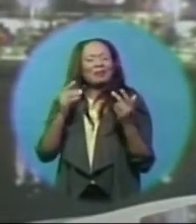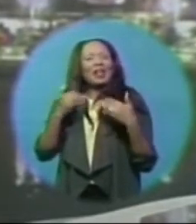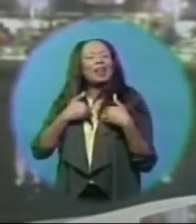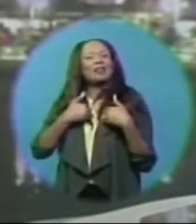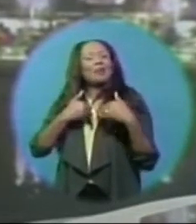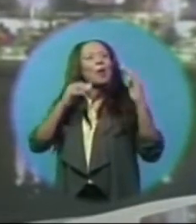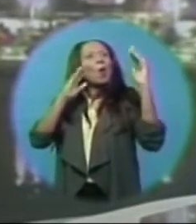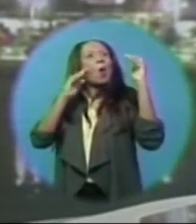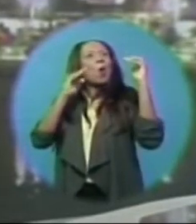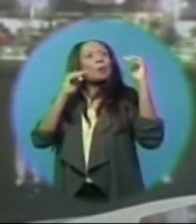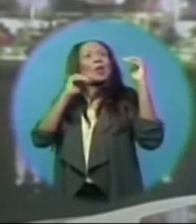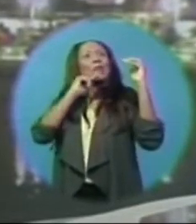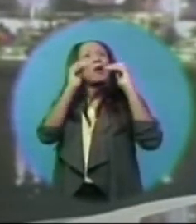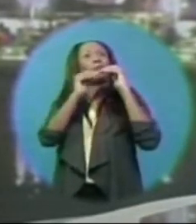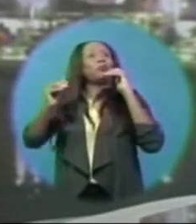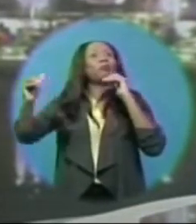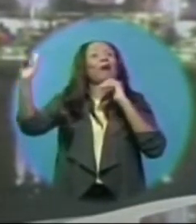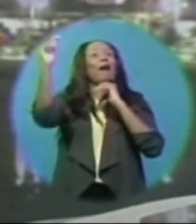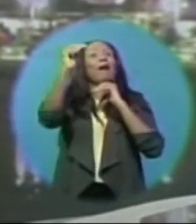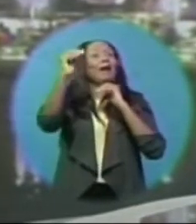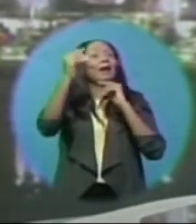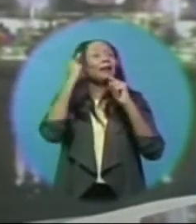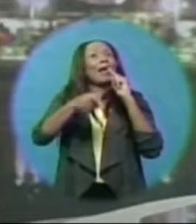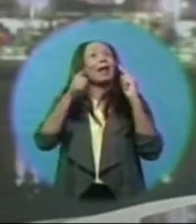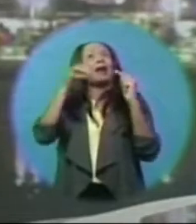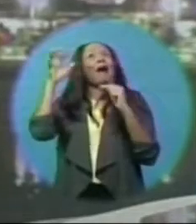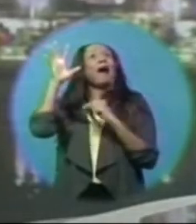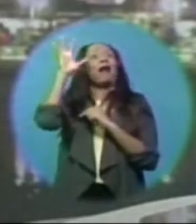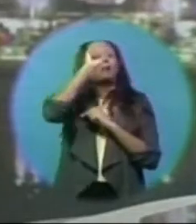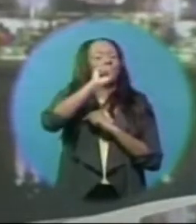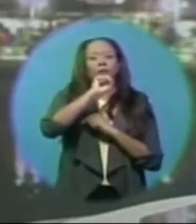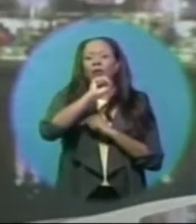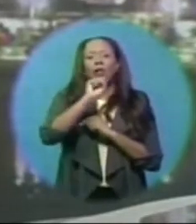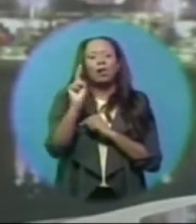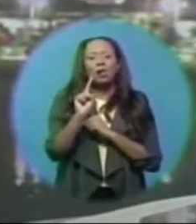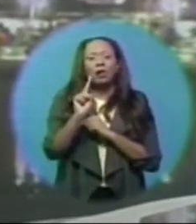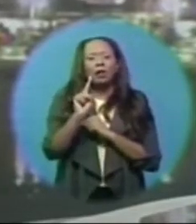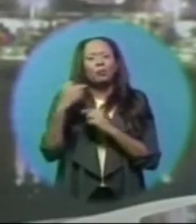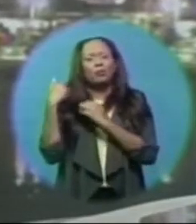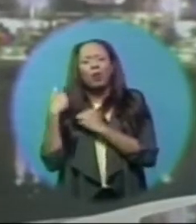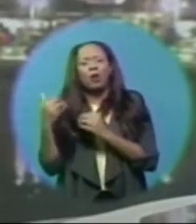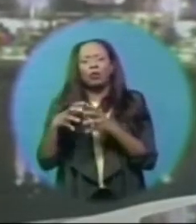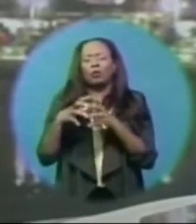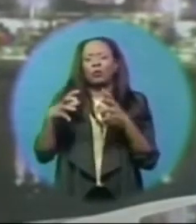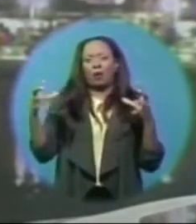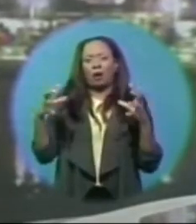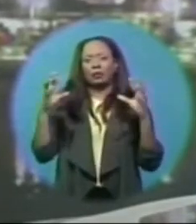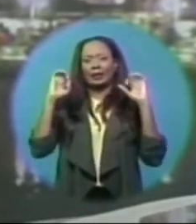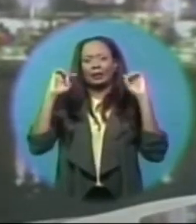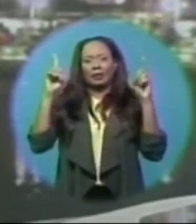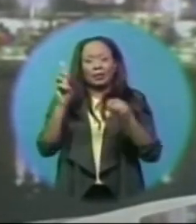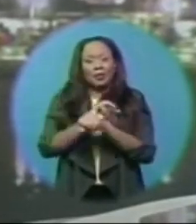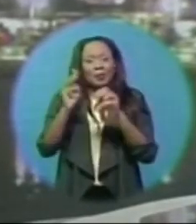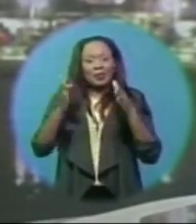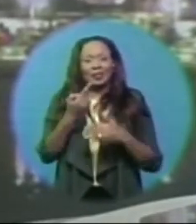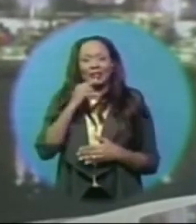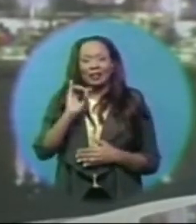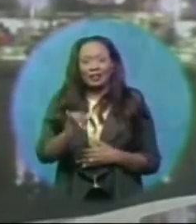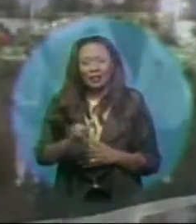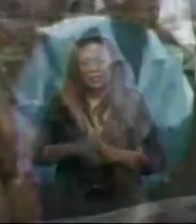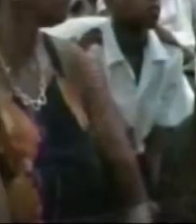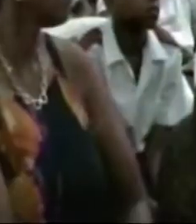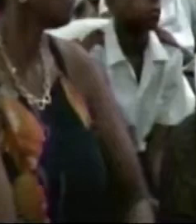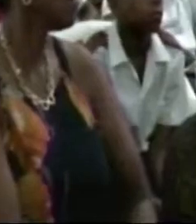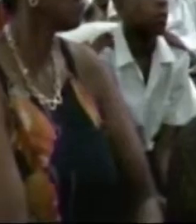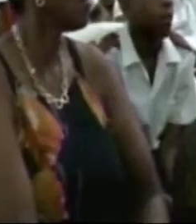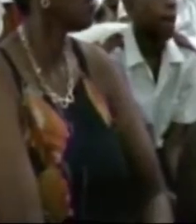expectations and thereby placing an unnecessary burden on them. That's the view of Education Minister Ronald Jones. He shared it while delivering